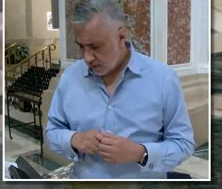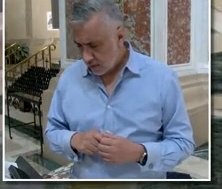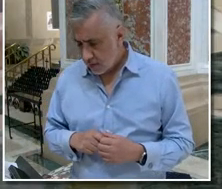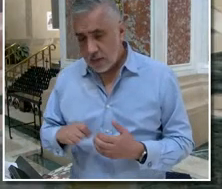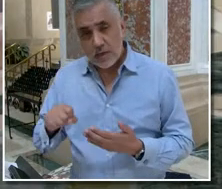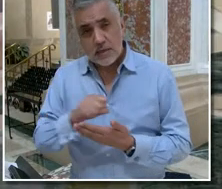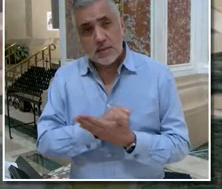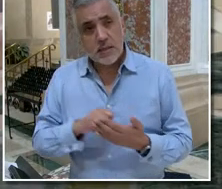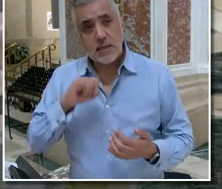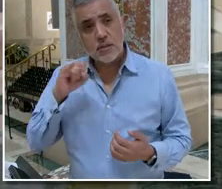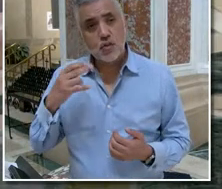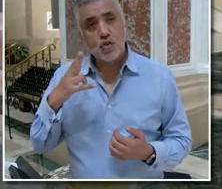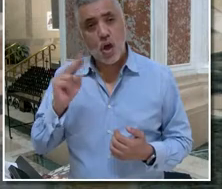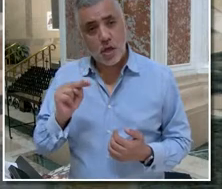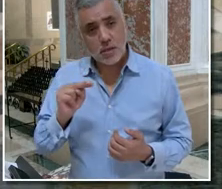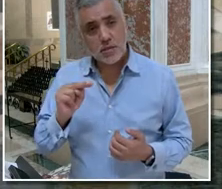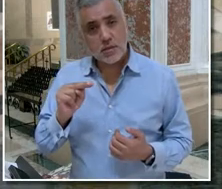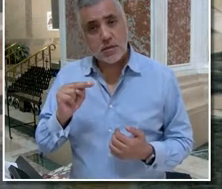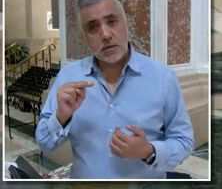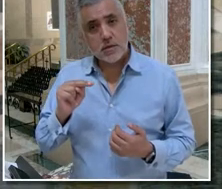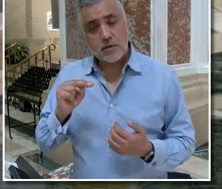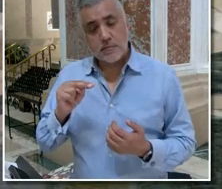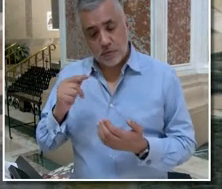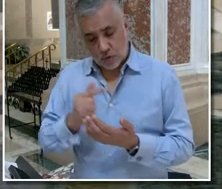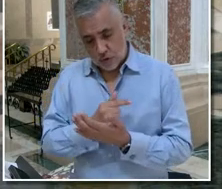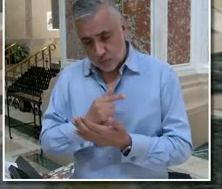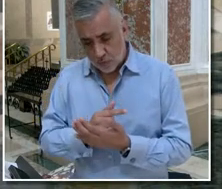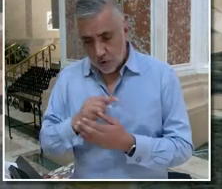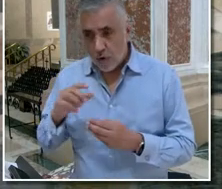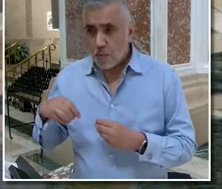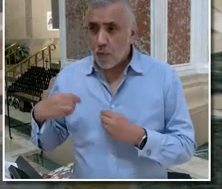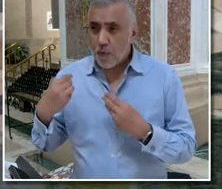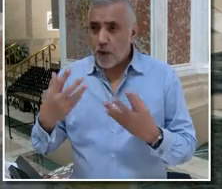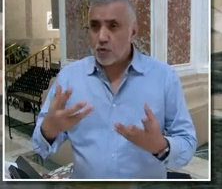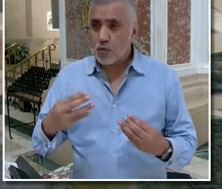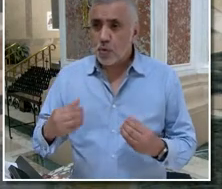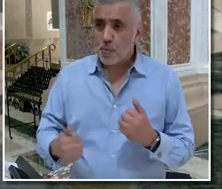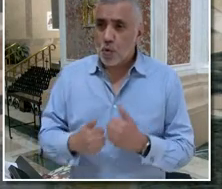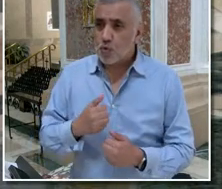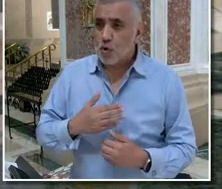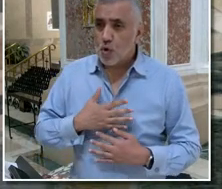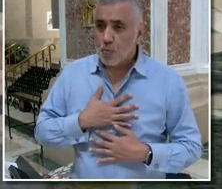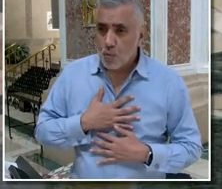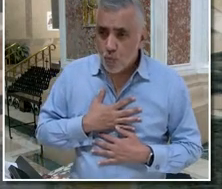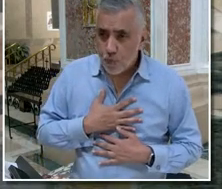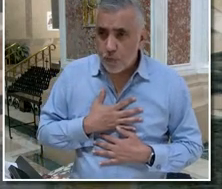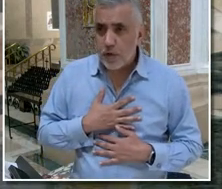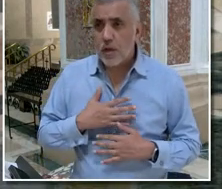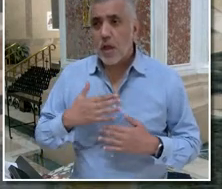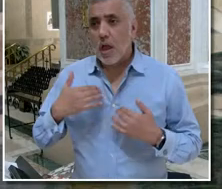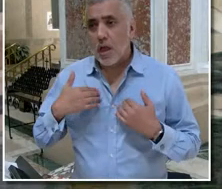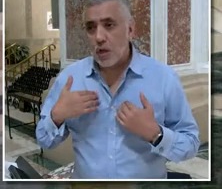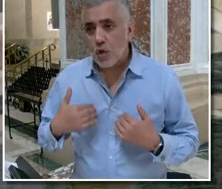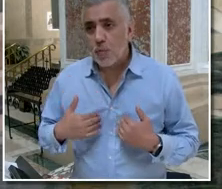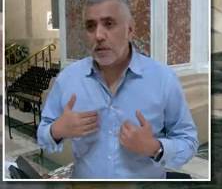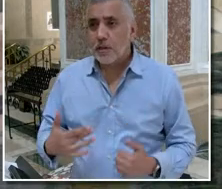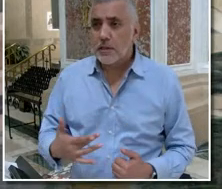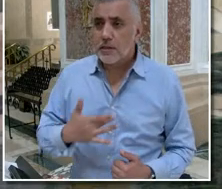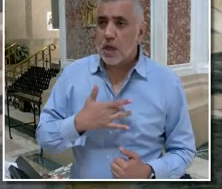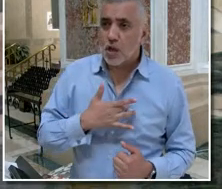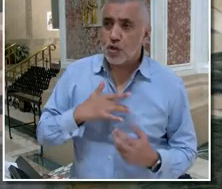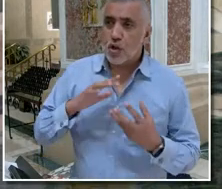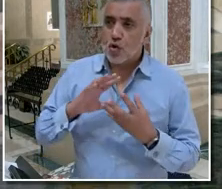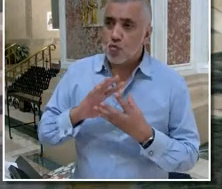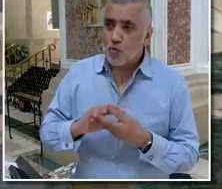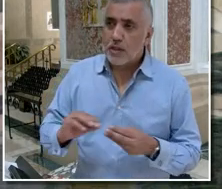St. John's gospel provides perhaps the most moving and humanly touching